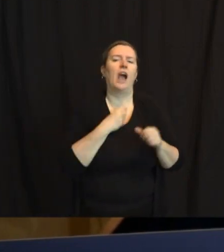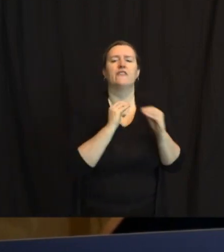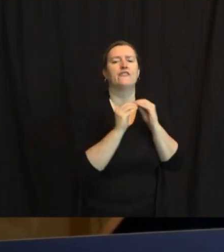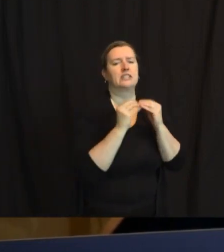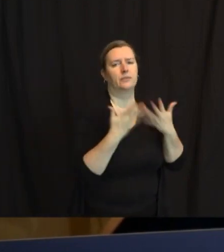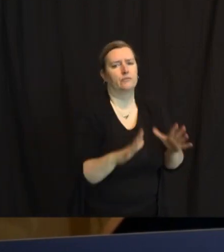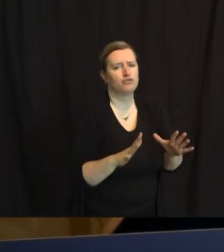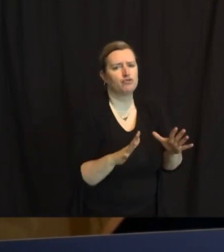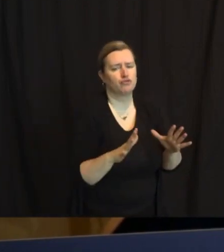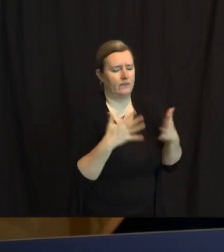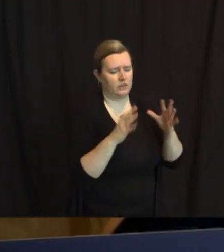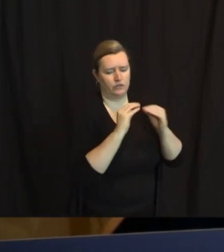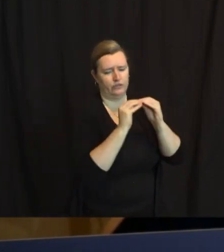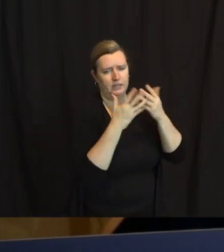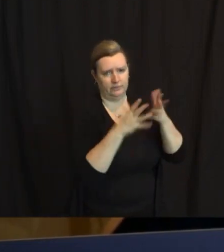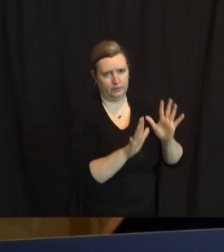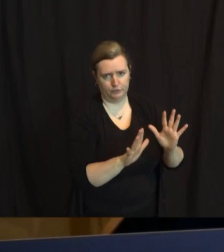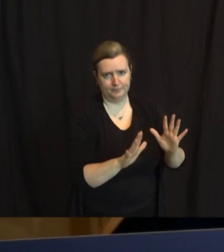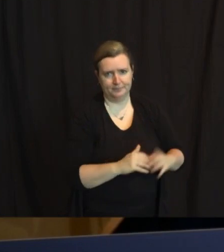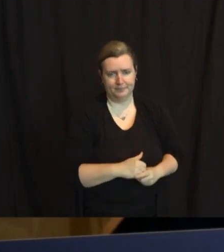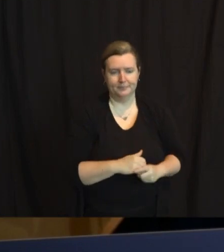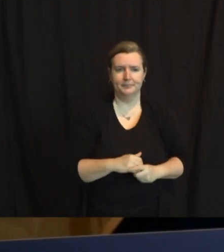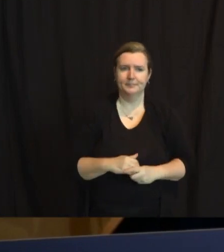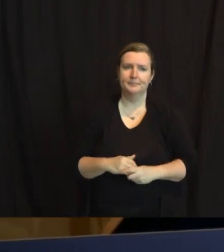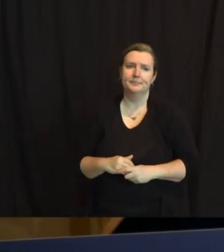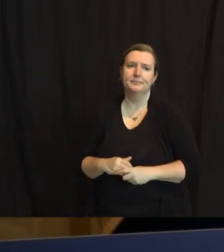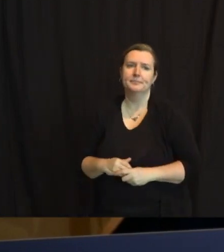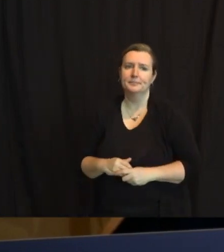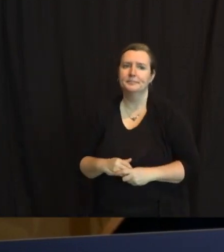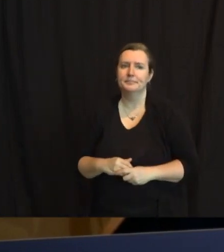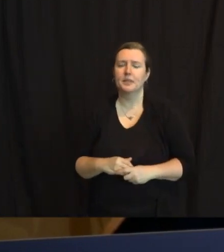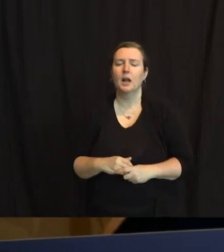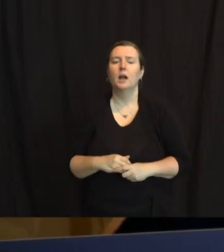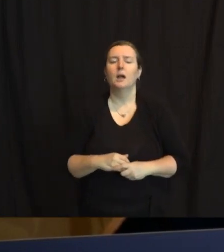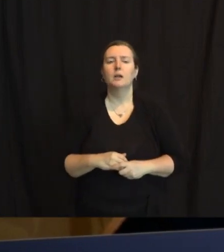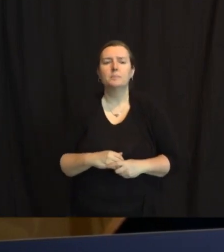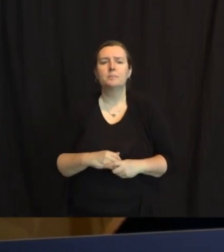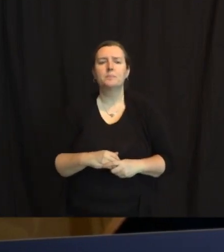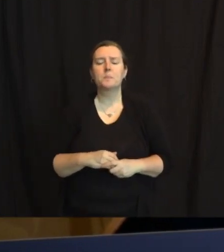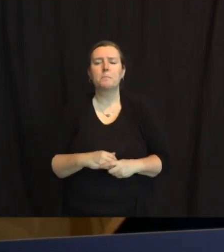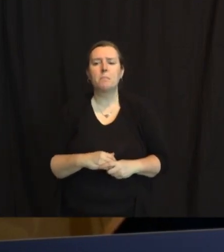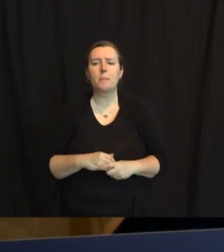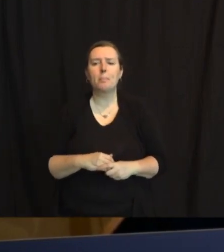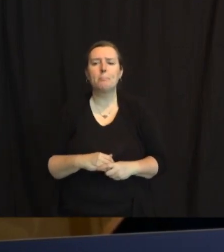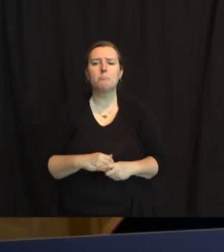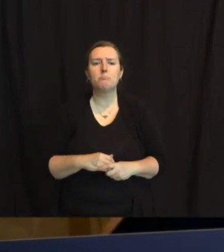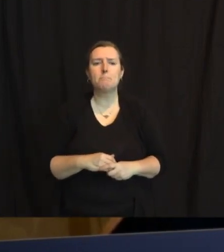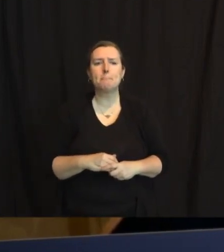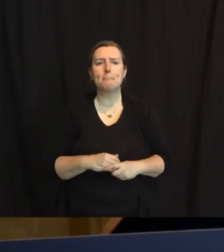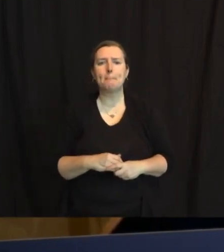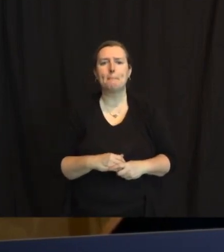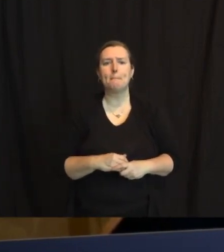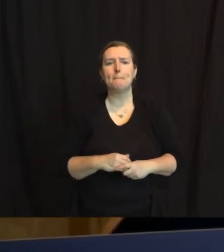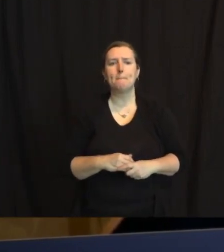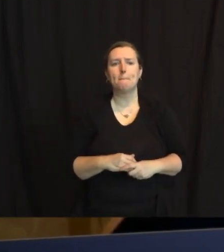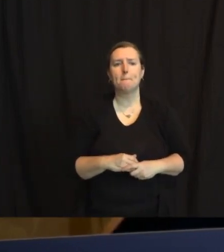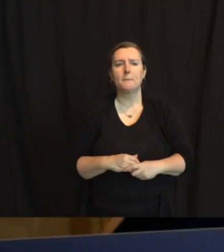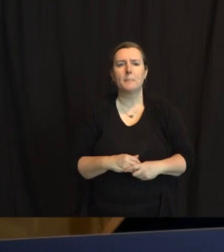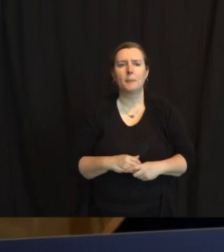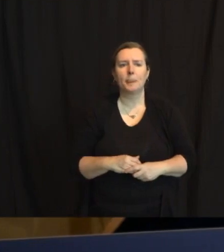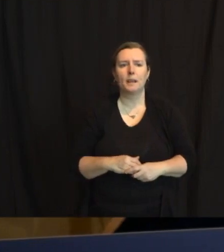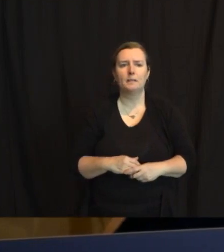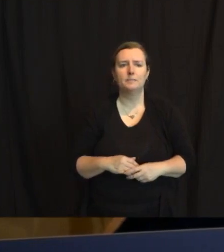later on in this spring and early summer. But a lot of those are going to be moved up once the PUA universe moves out of there, because a lot